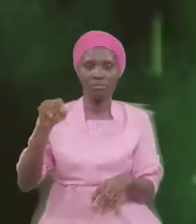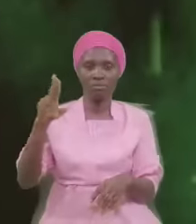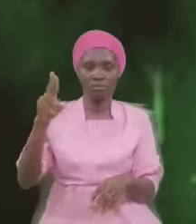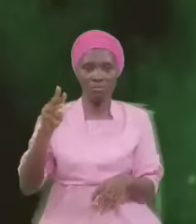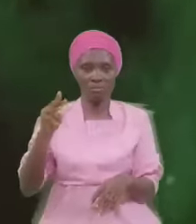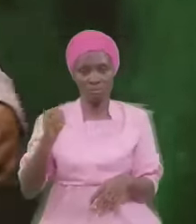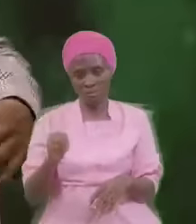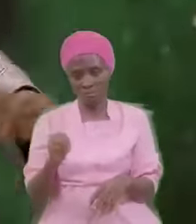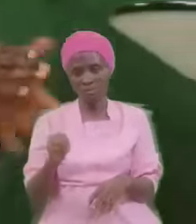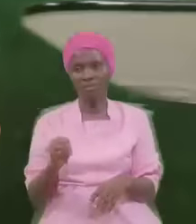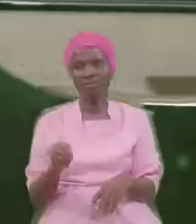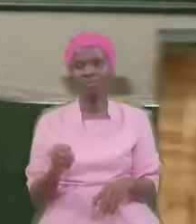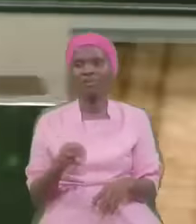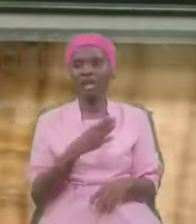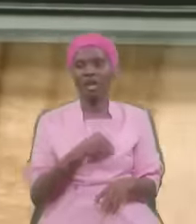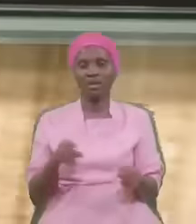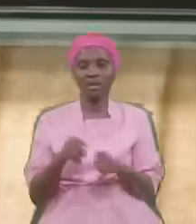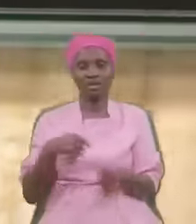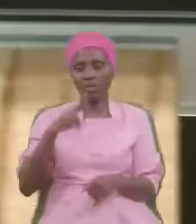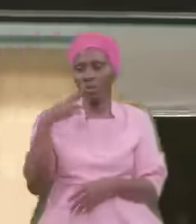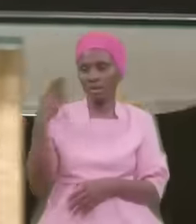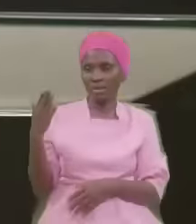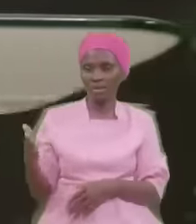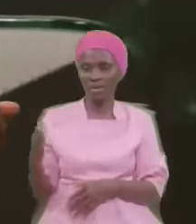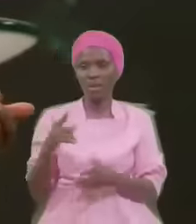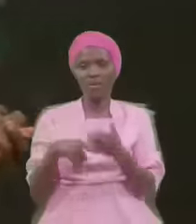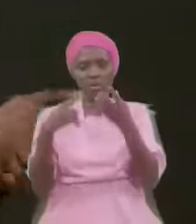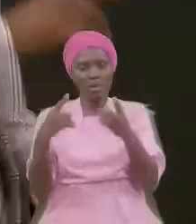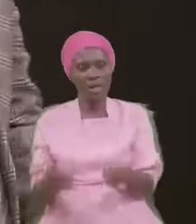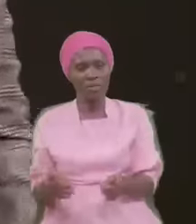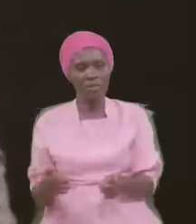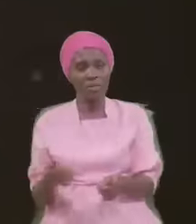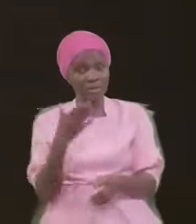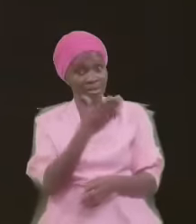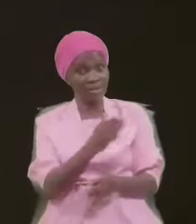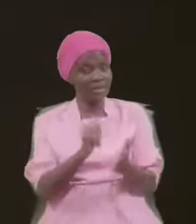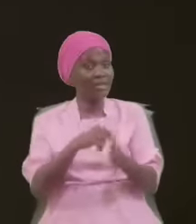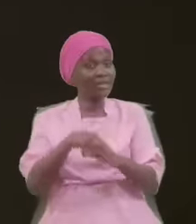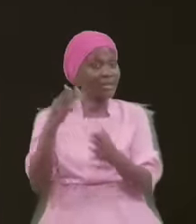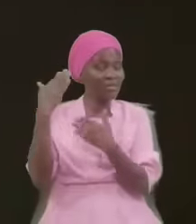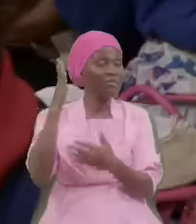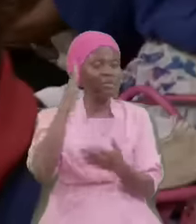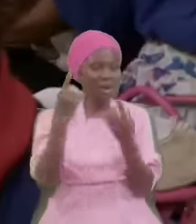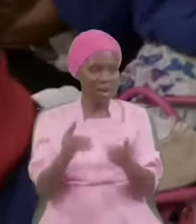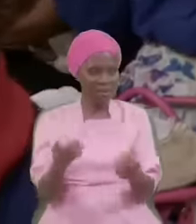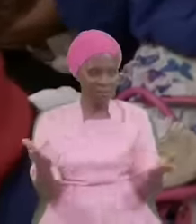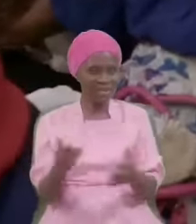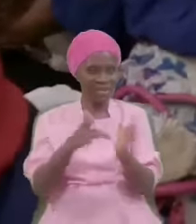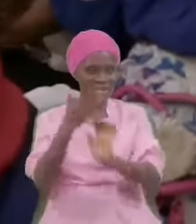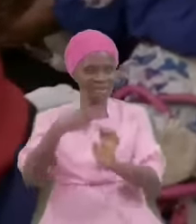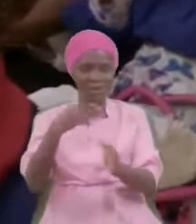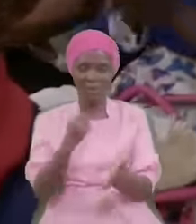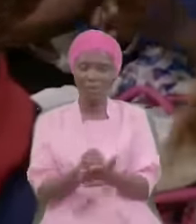is a mini stadium. And as we are there today, what happened in this stadium will happen in this mini stadium. Yeah. And